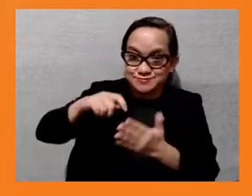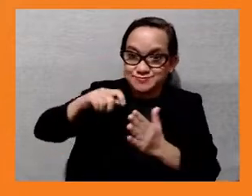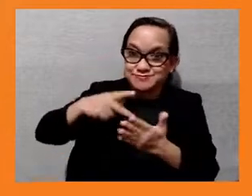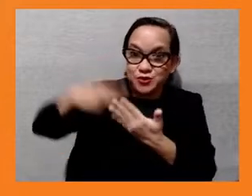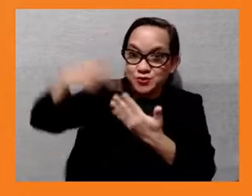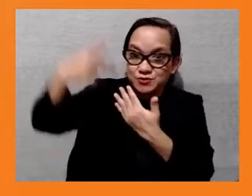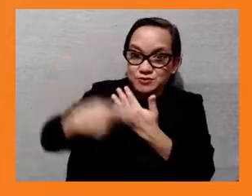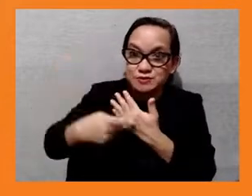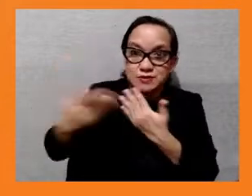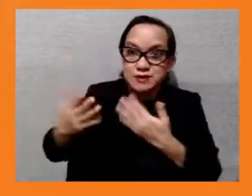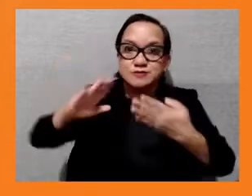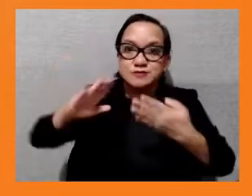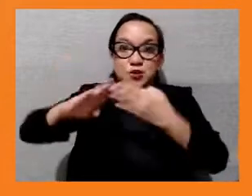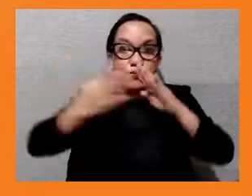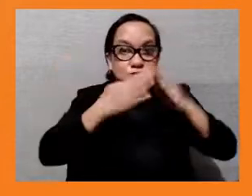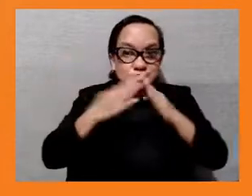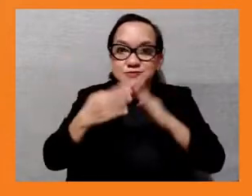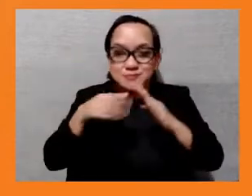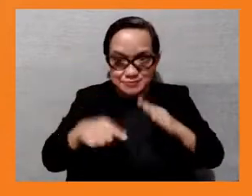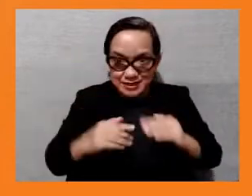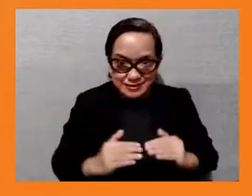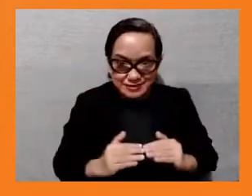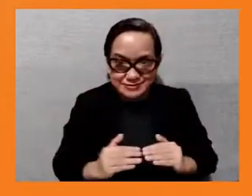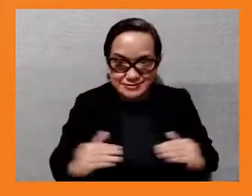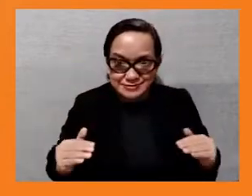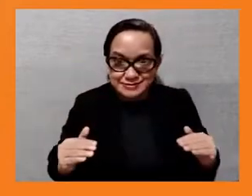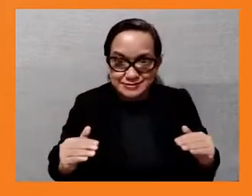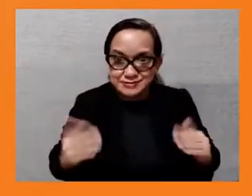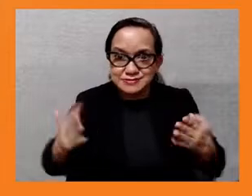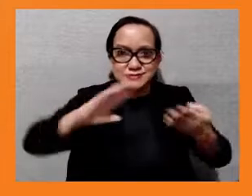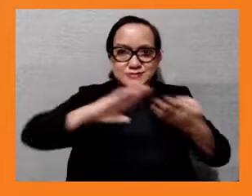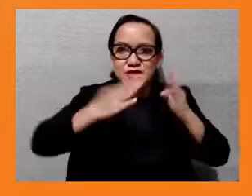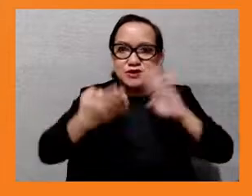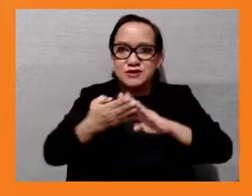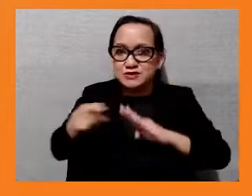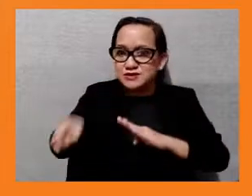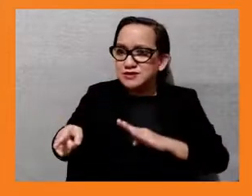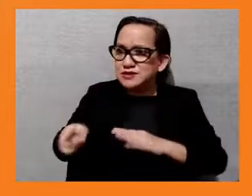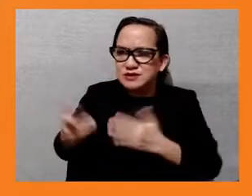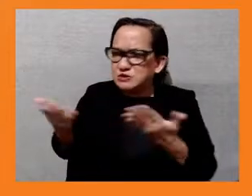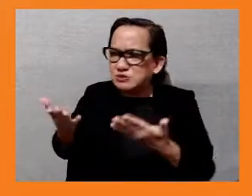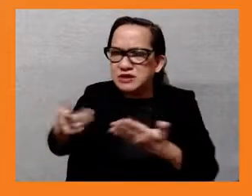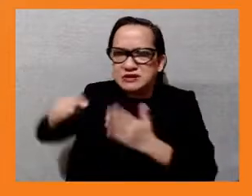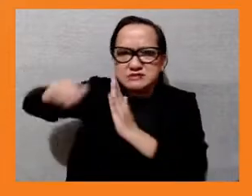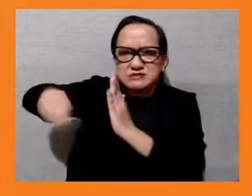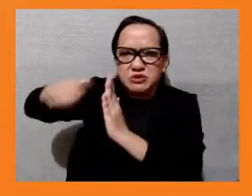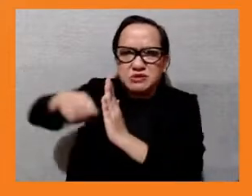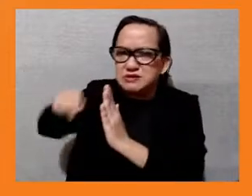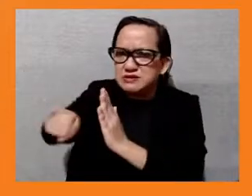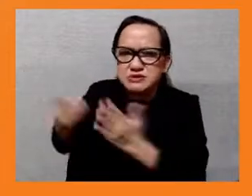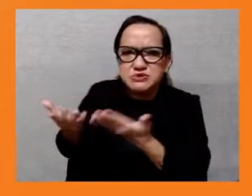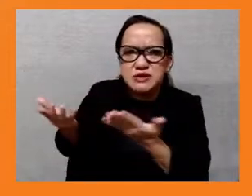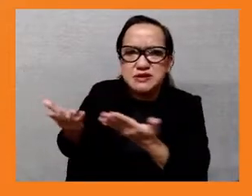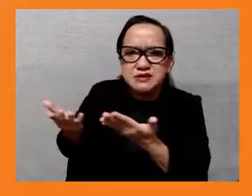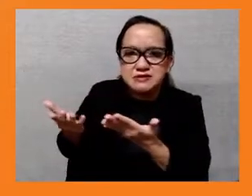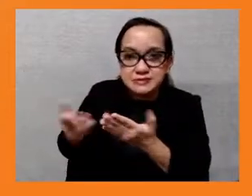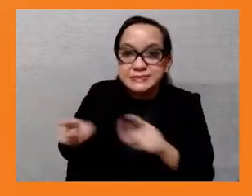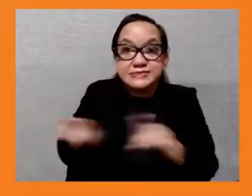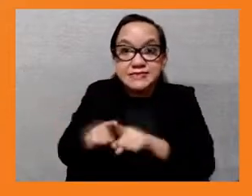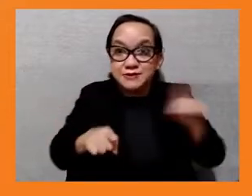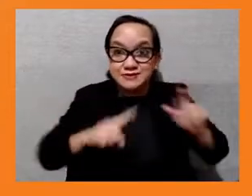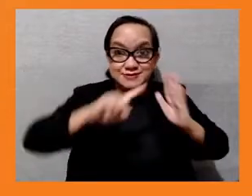Then fifth, we will have an expansion of the current policy framework for involuntary resettlement.